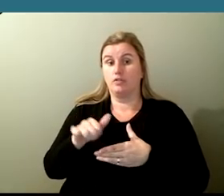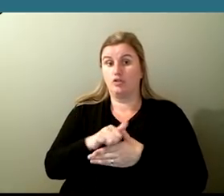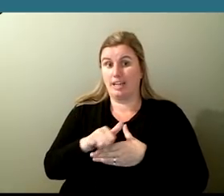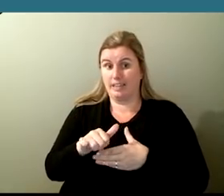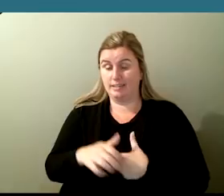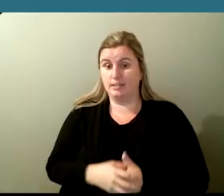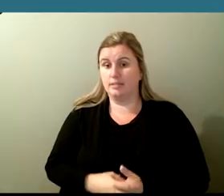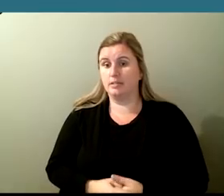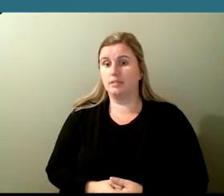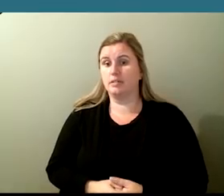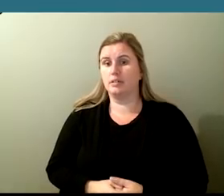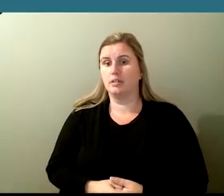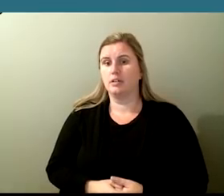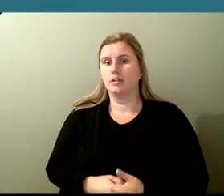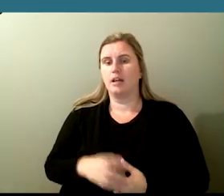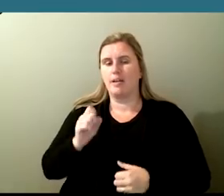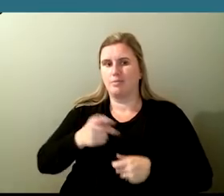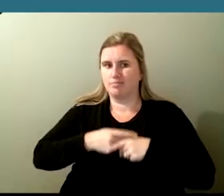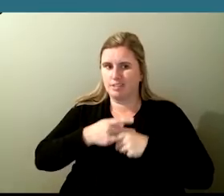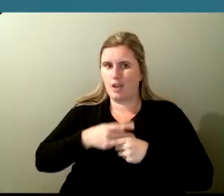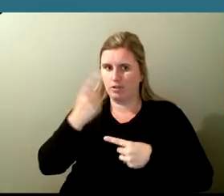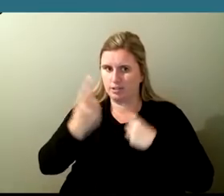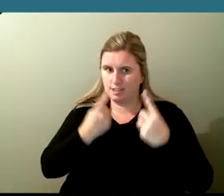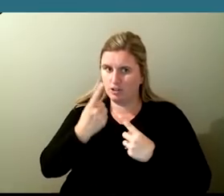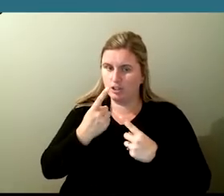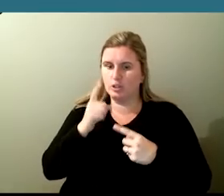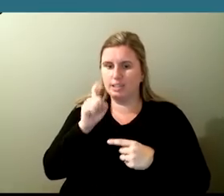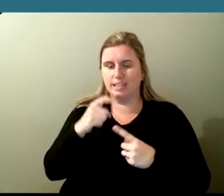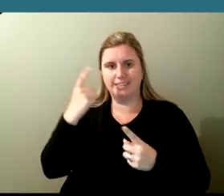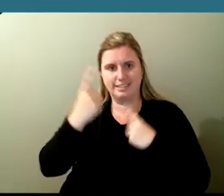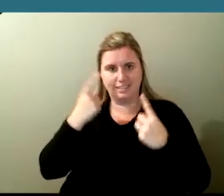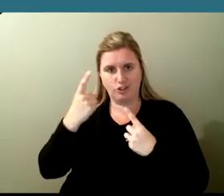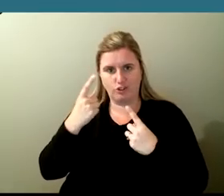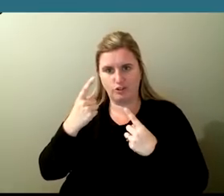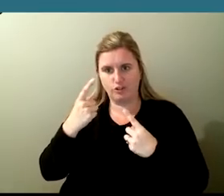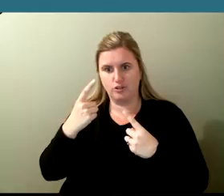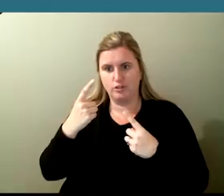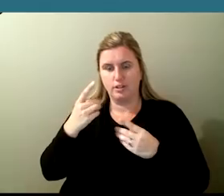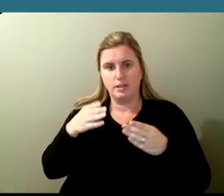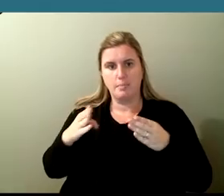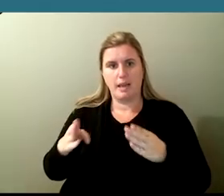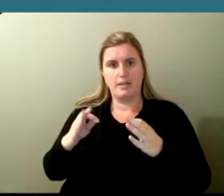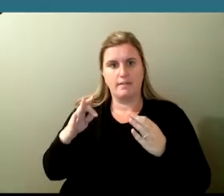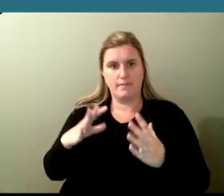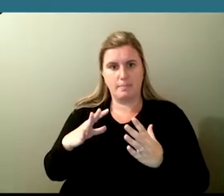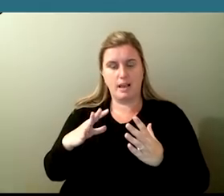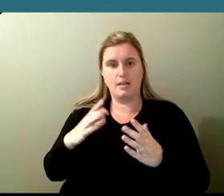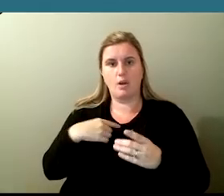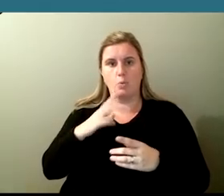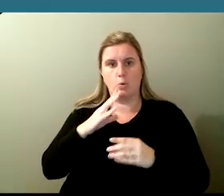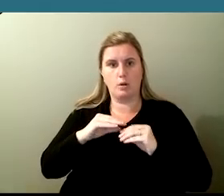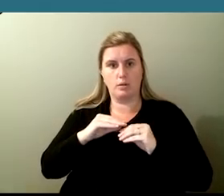intervention, warrants careful consideration, of course. We need to consider the method of feedback that we're going to be